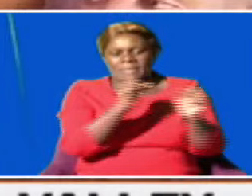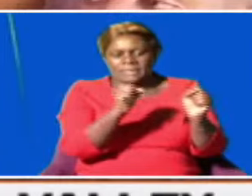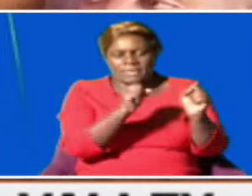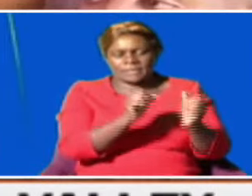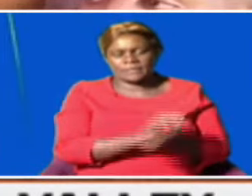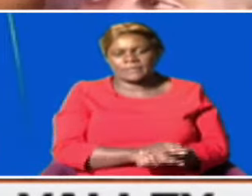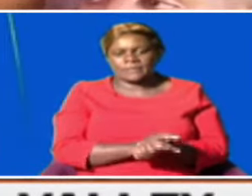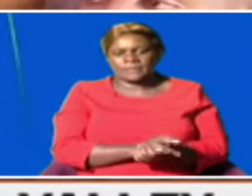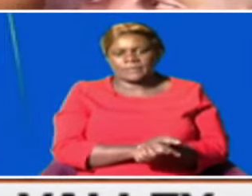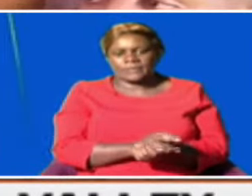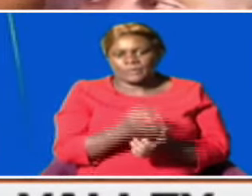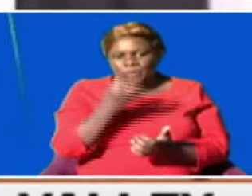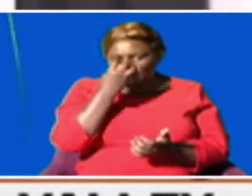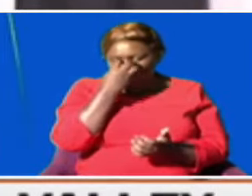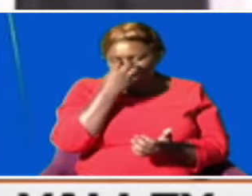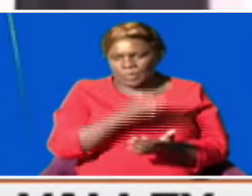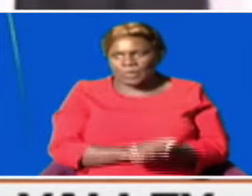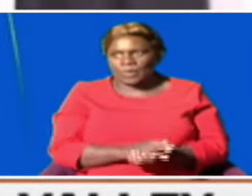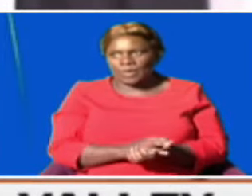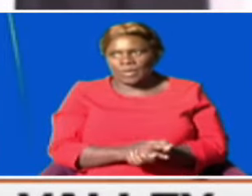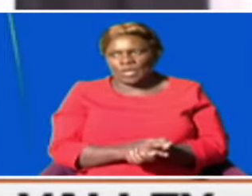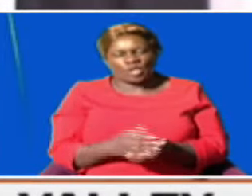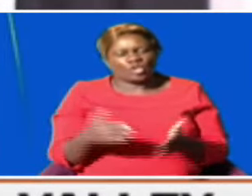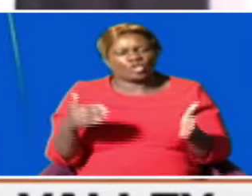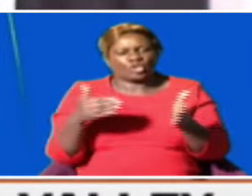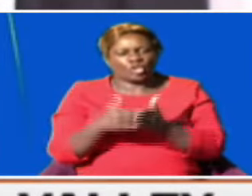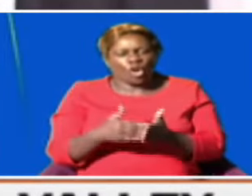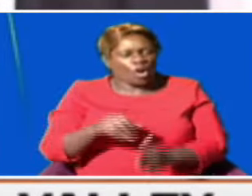boss, President William Ruto.